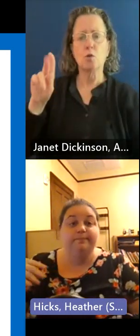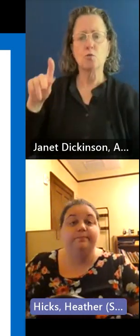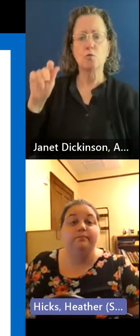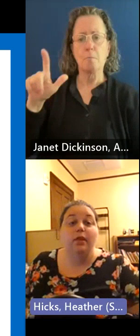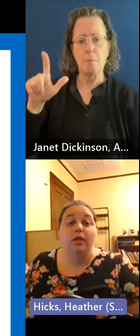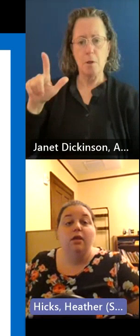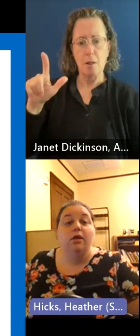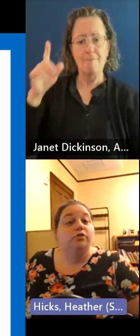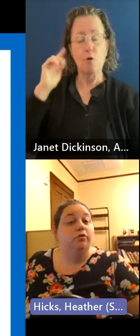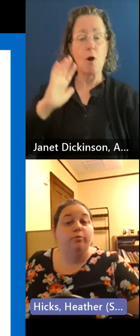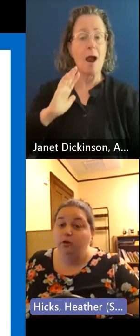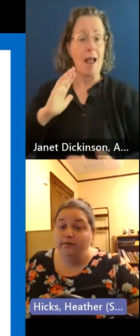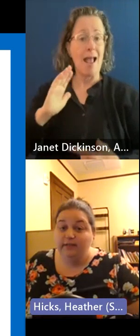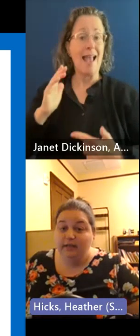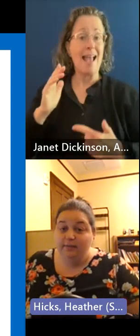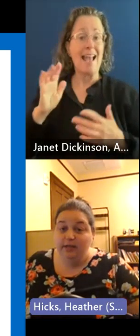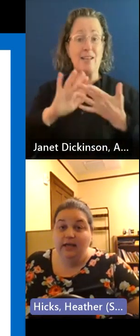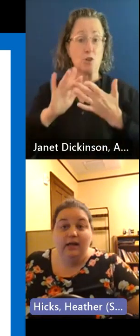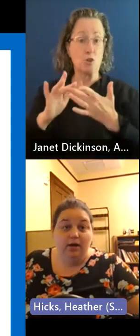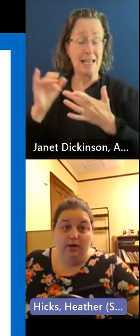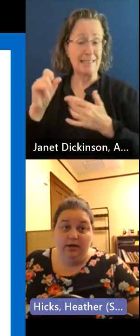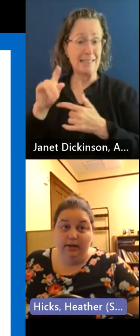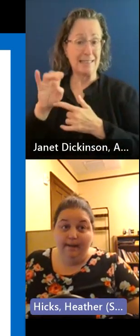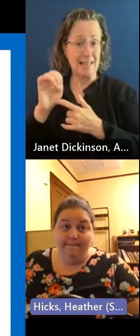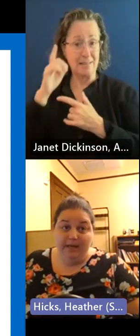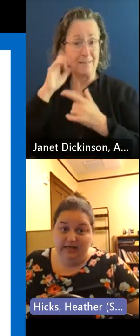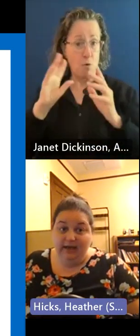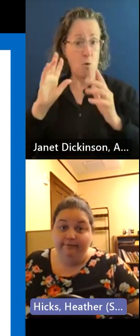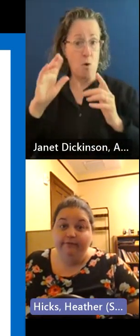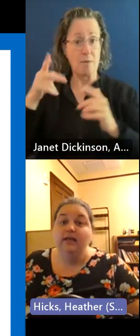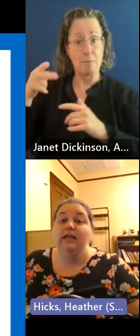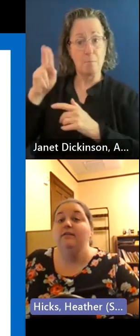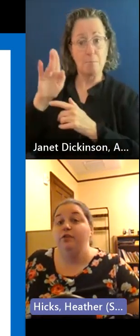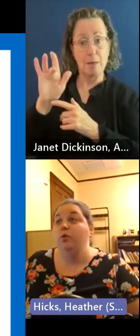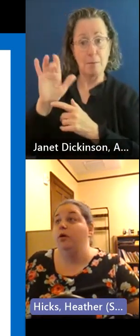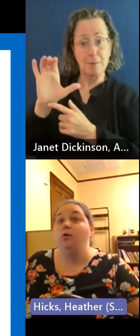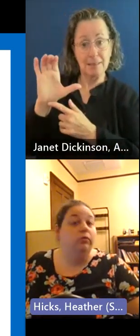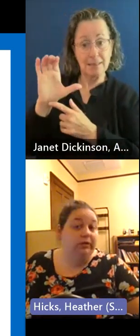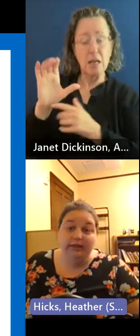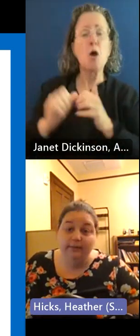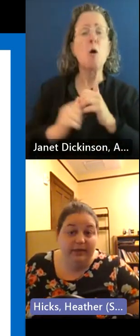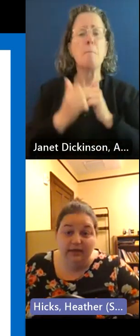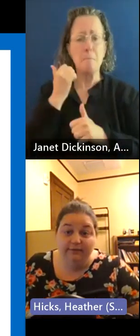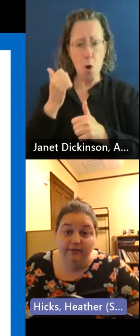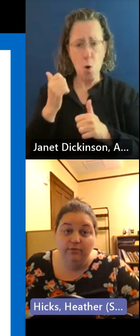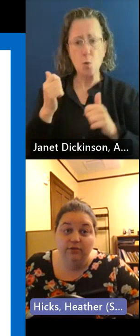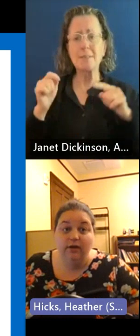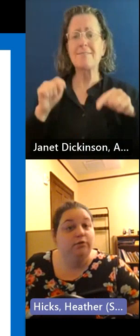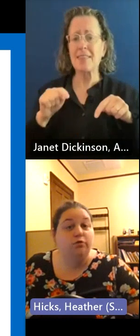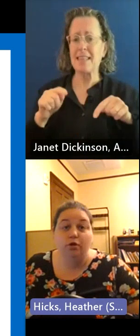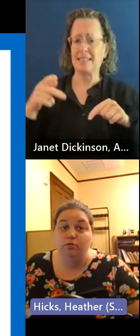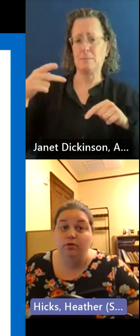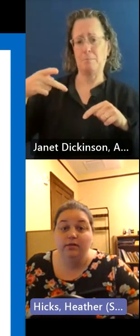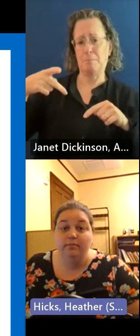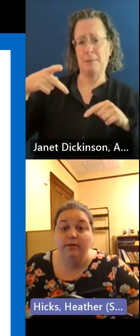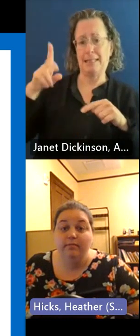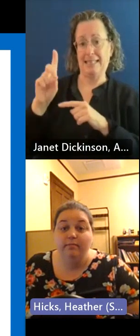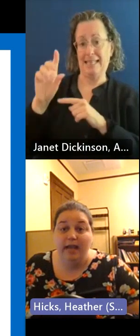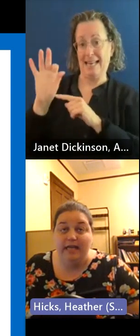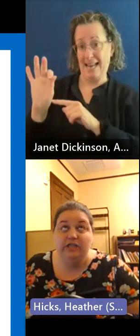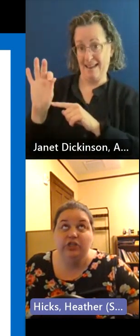sites. So the bulk of it's going to be on PDF. If you are only a PDF user and you